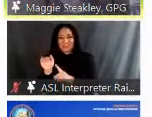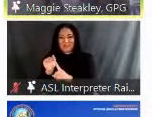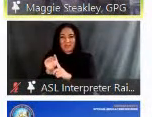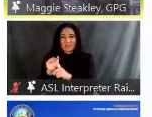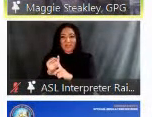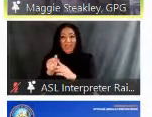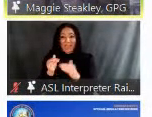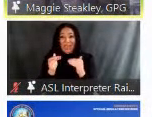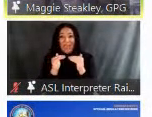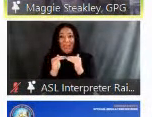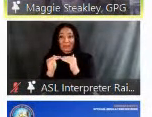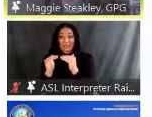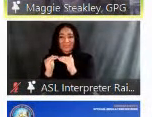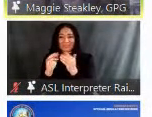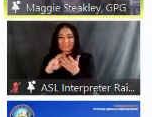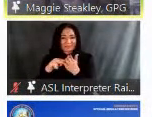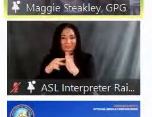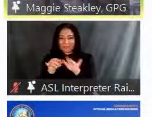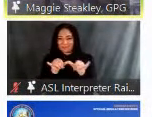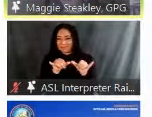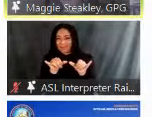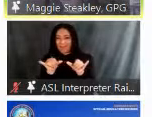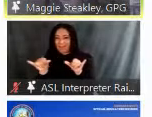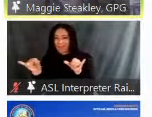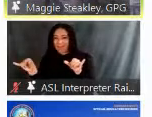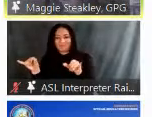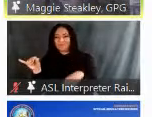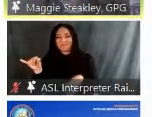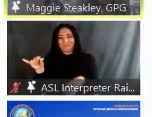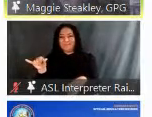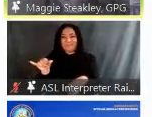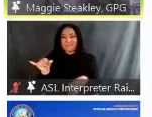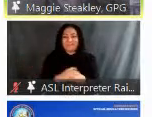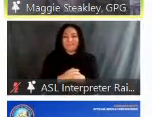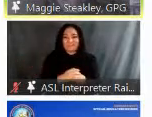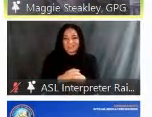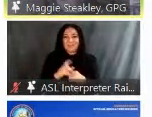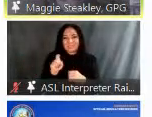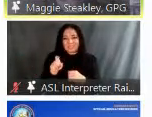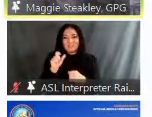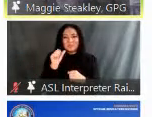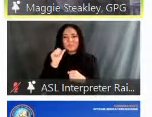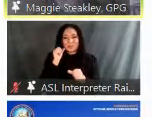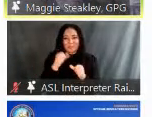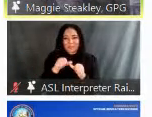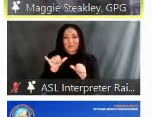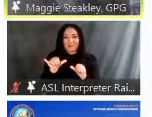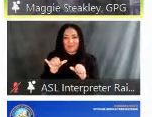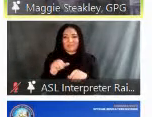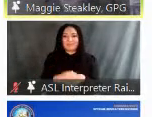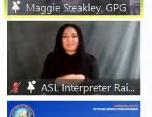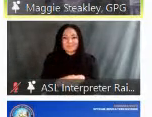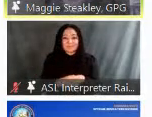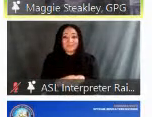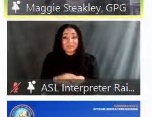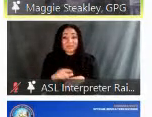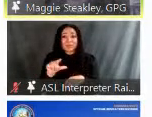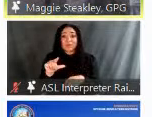same, and that we need to be constantly looking at that in our charge of this work group. Gloria, to you.